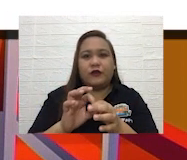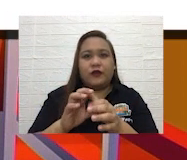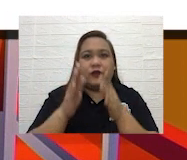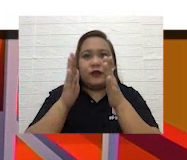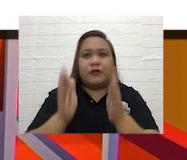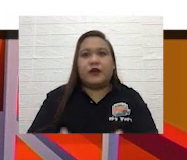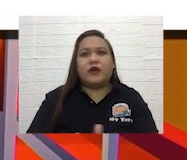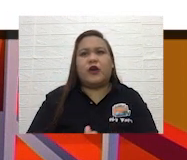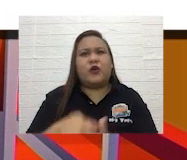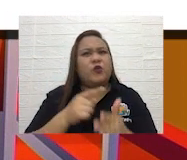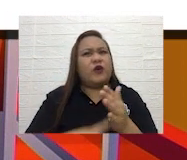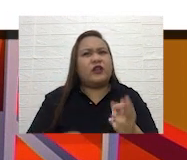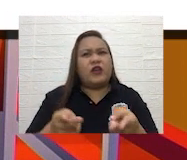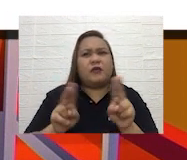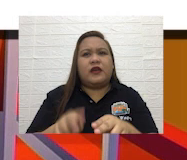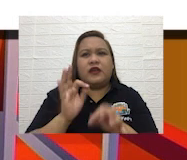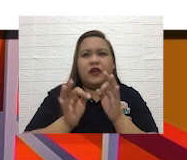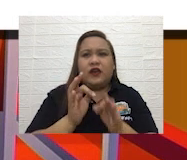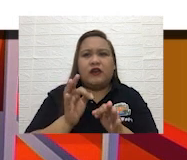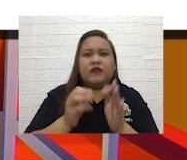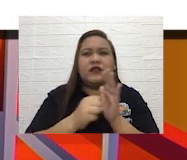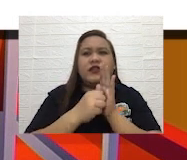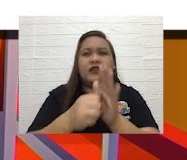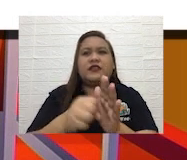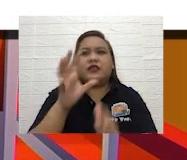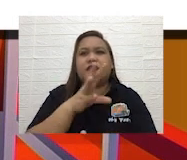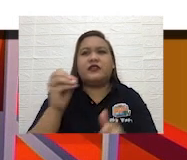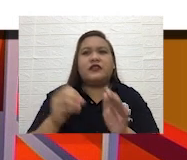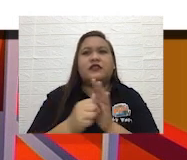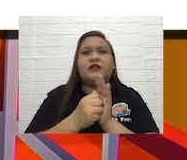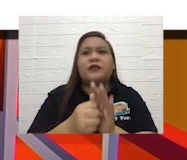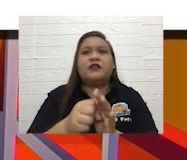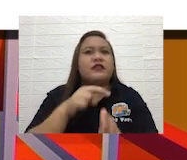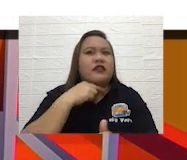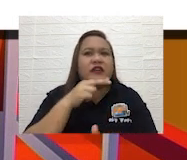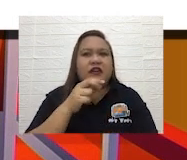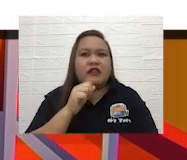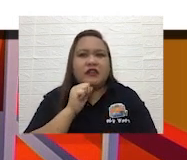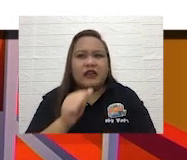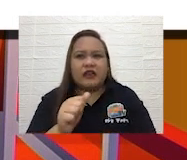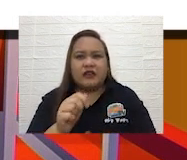What might happen if signs and symbols are not illustrated and installed properly?